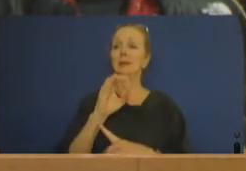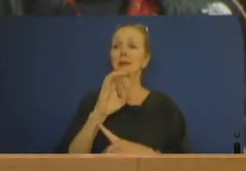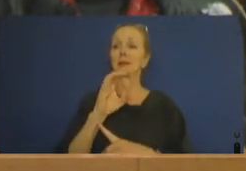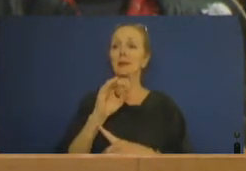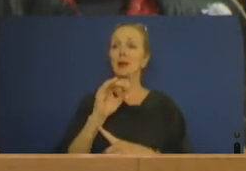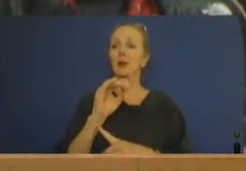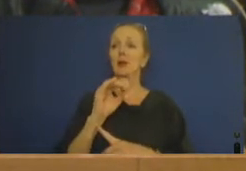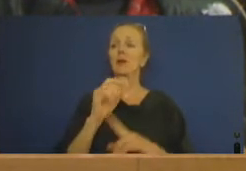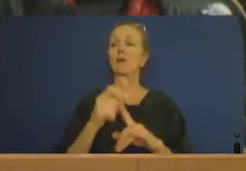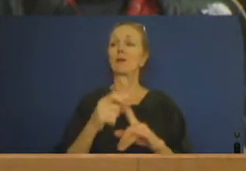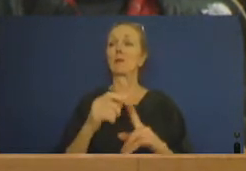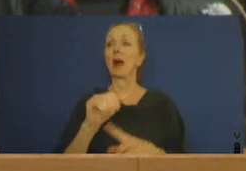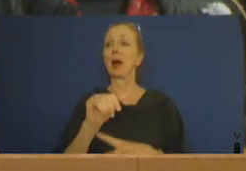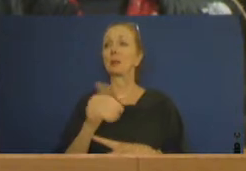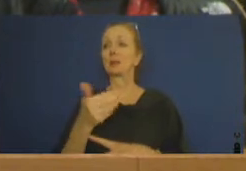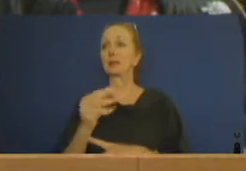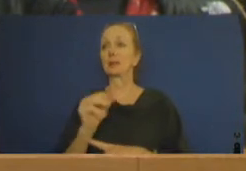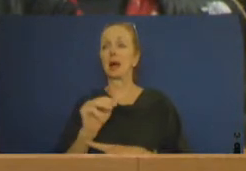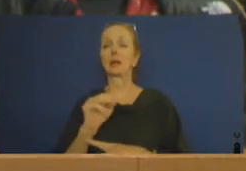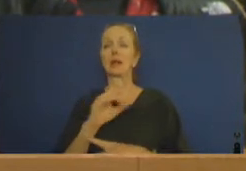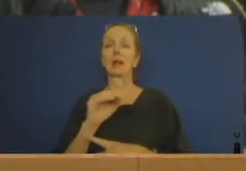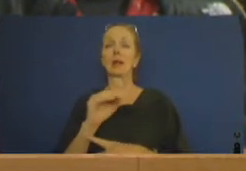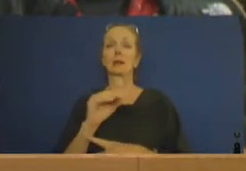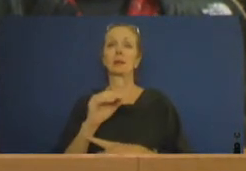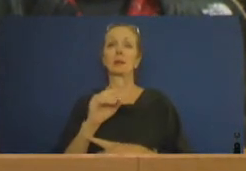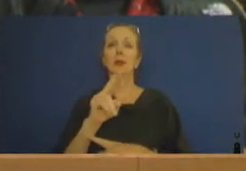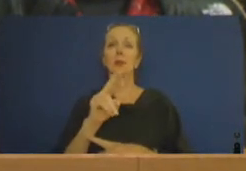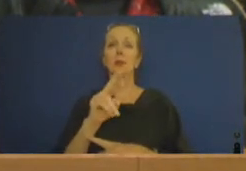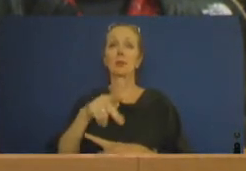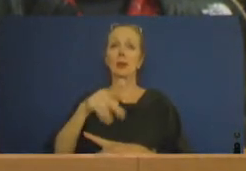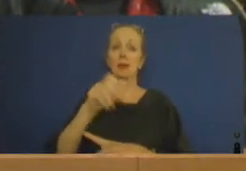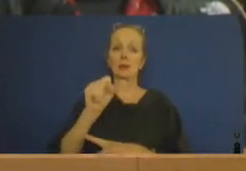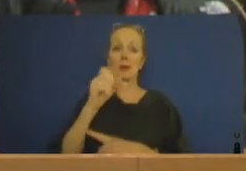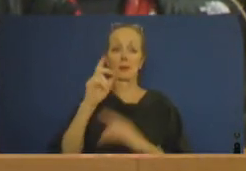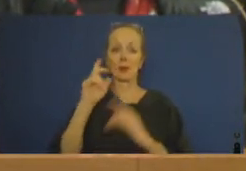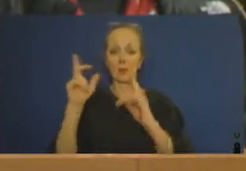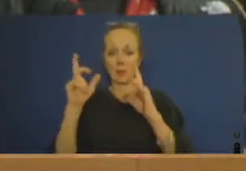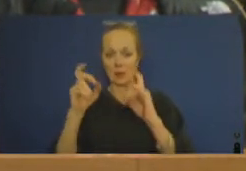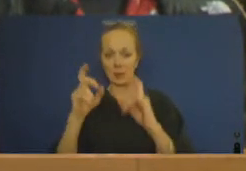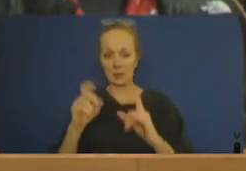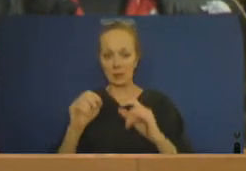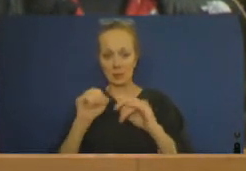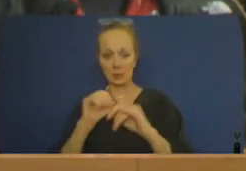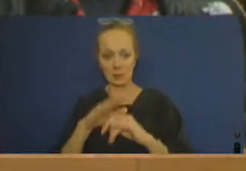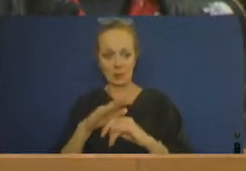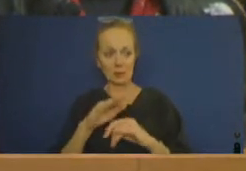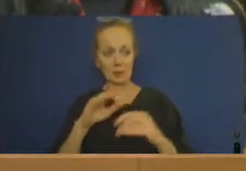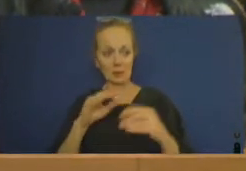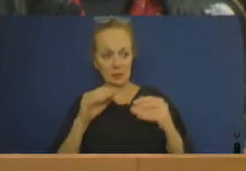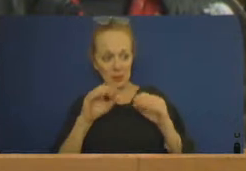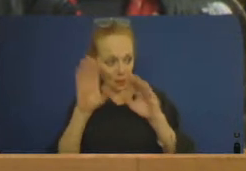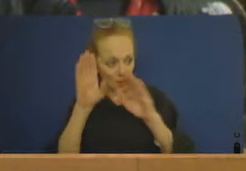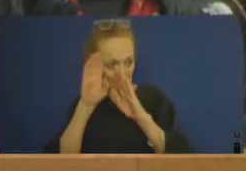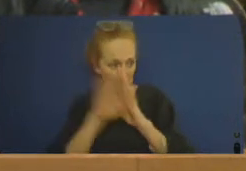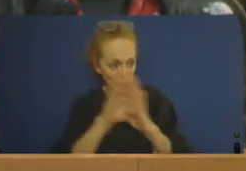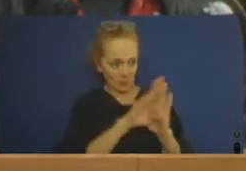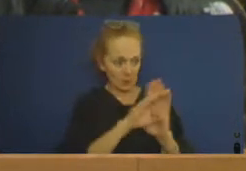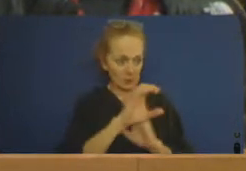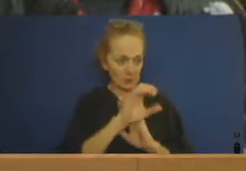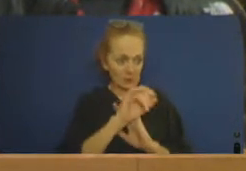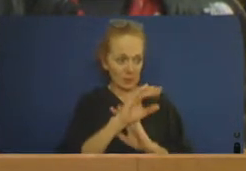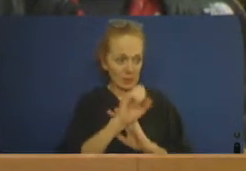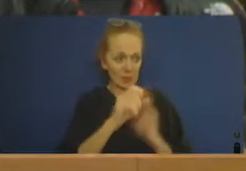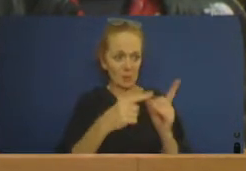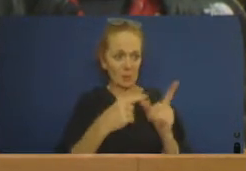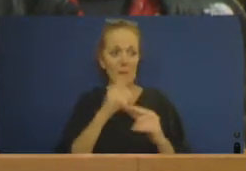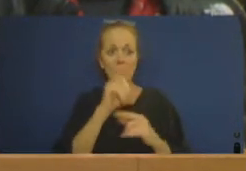UPS. I have pictures of all the trucks coming through, and I gave all of you a picture of the Cisco truck coming through, but it has to be able to make a right turn